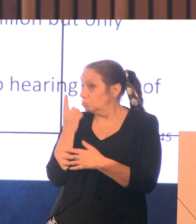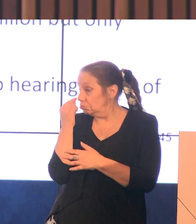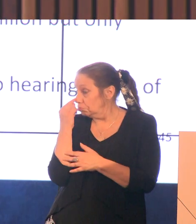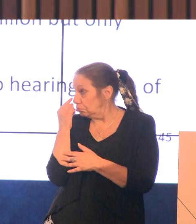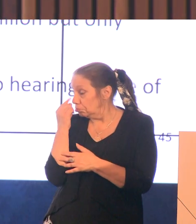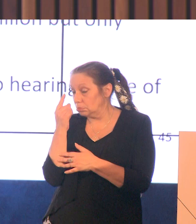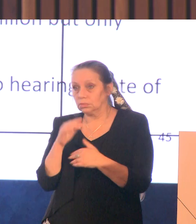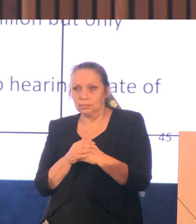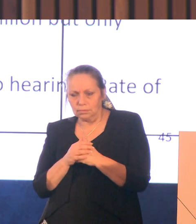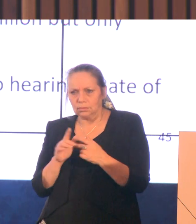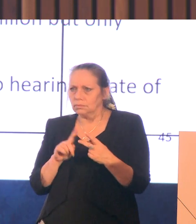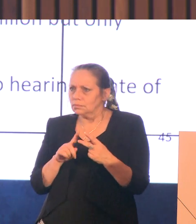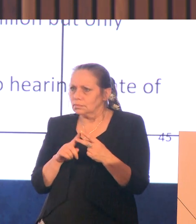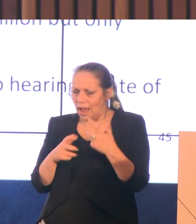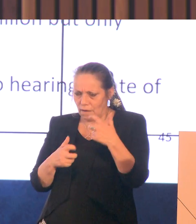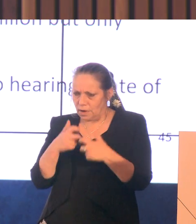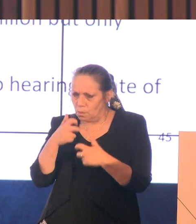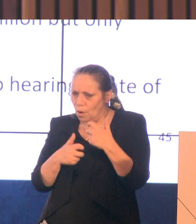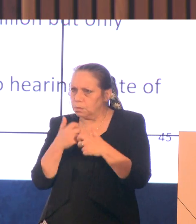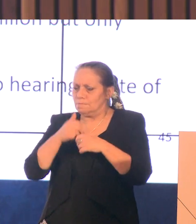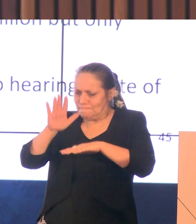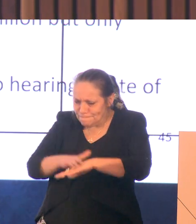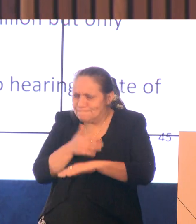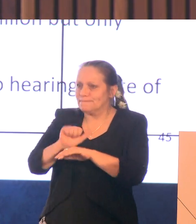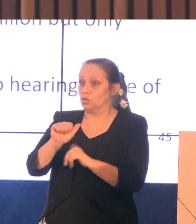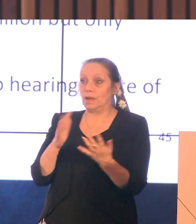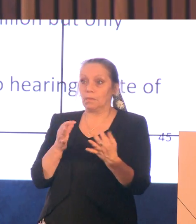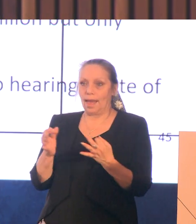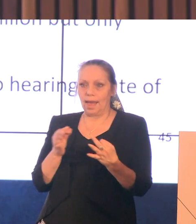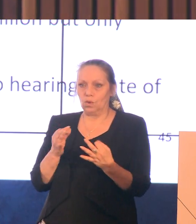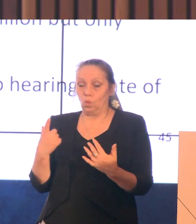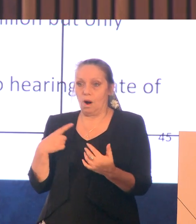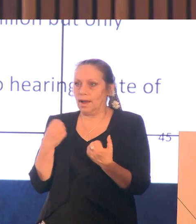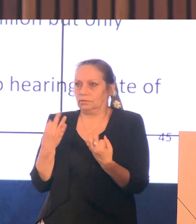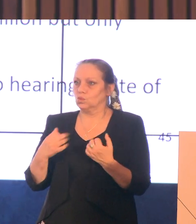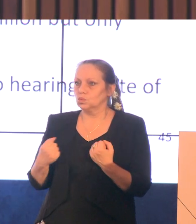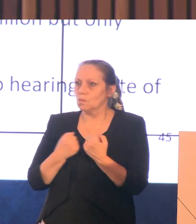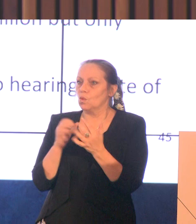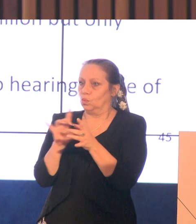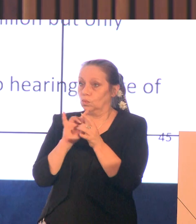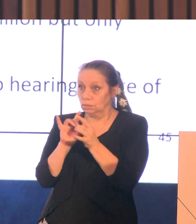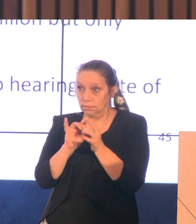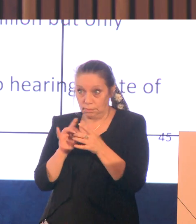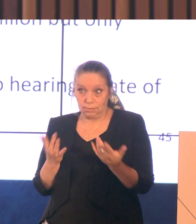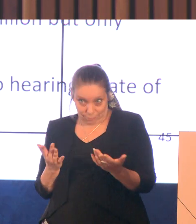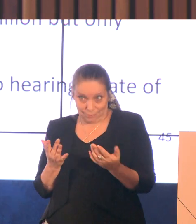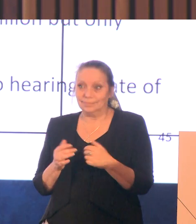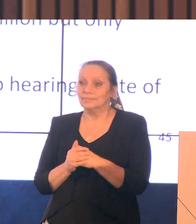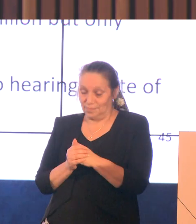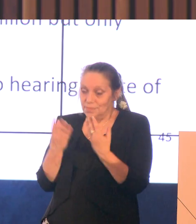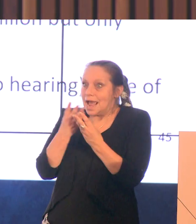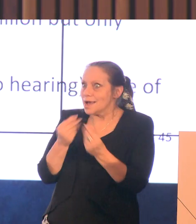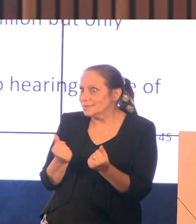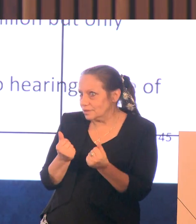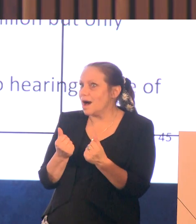case. Is it that they're having trouble actually implementing their plans because they don't have support coordination? And again, there are